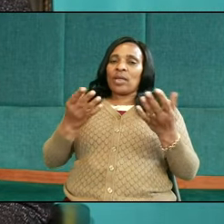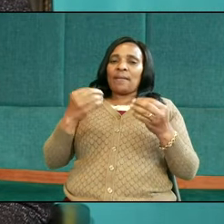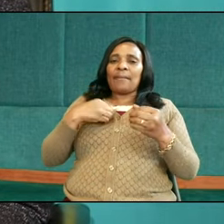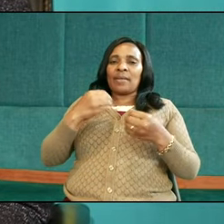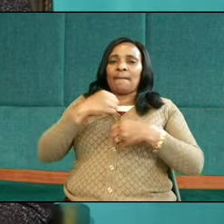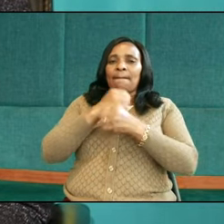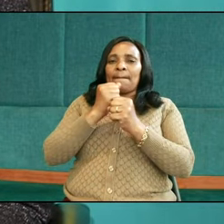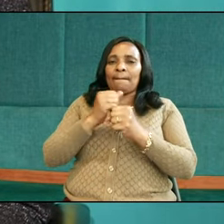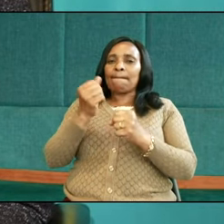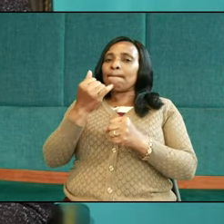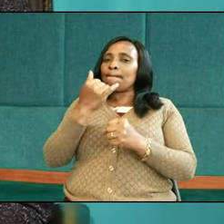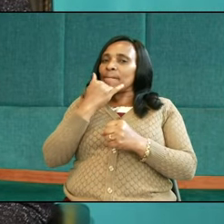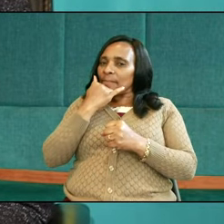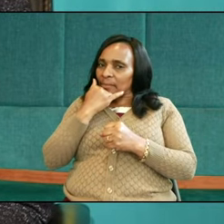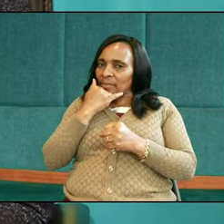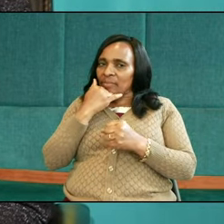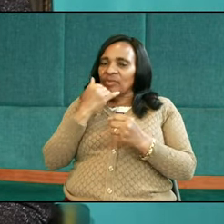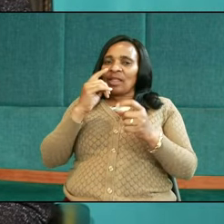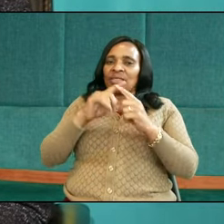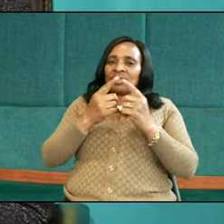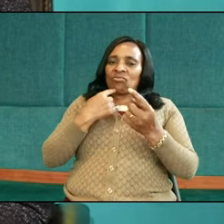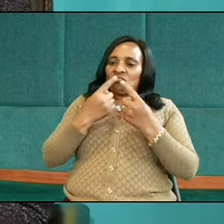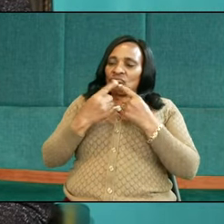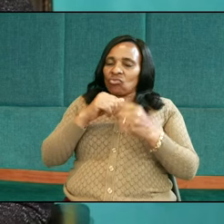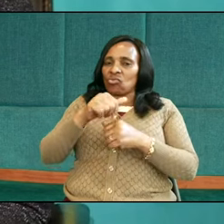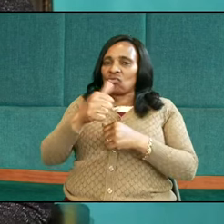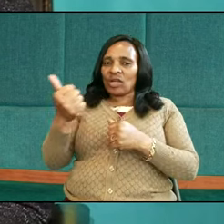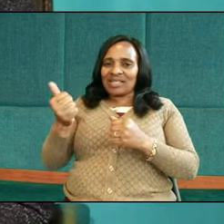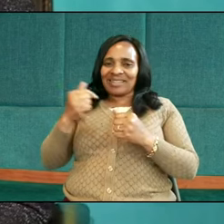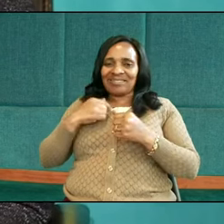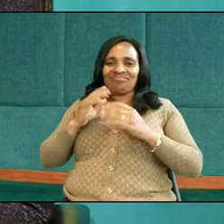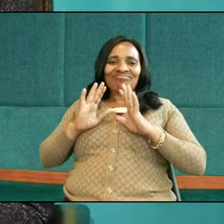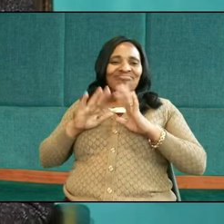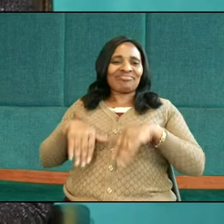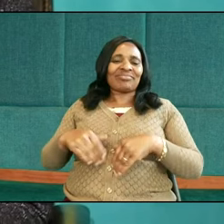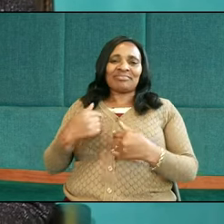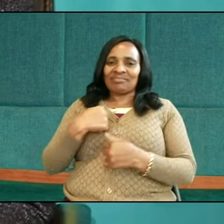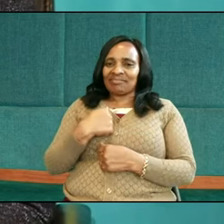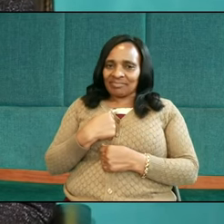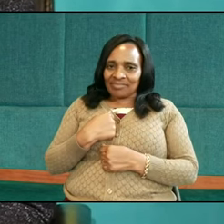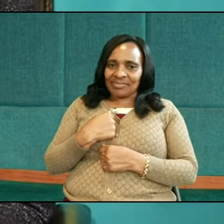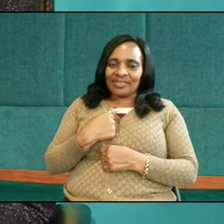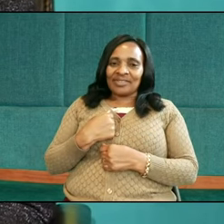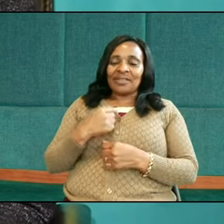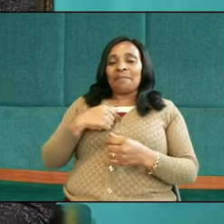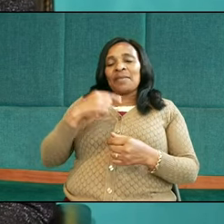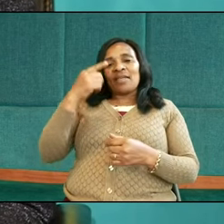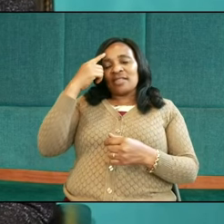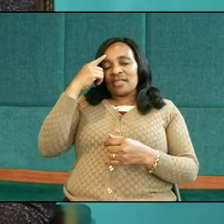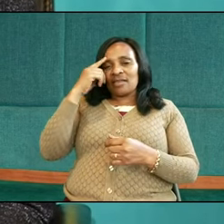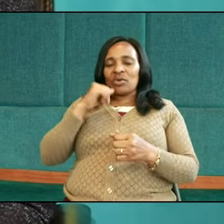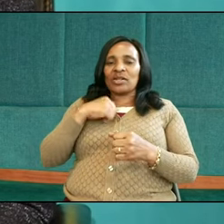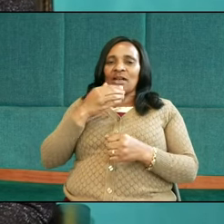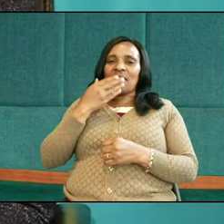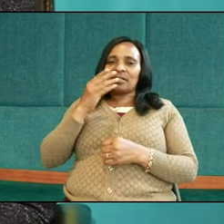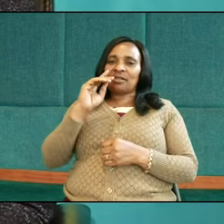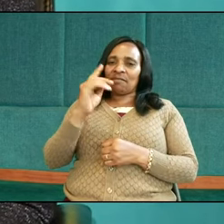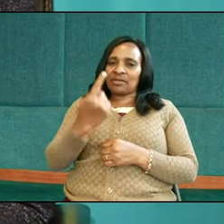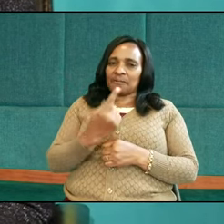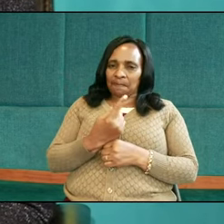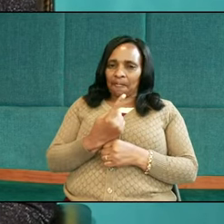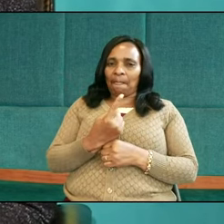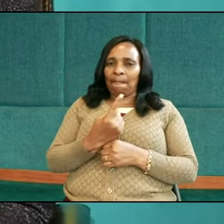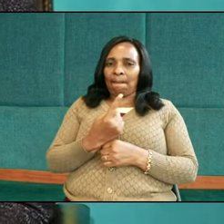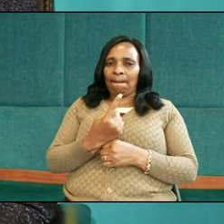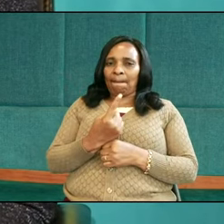making a mistake, talk to others and leave me alone. So I think I'll answer this first.